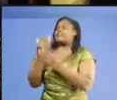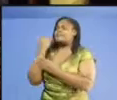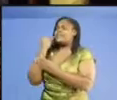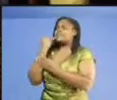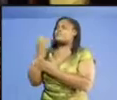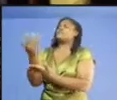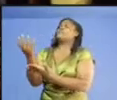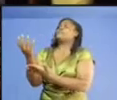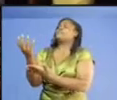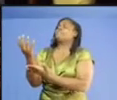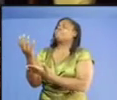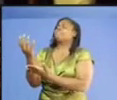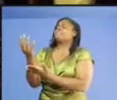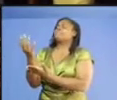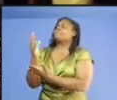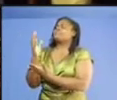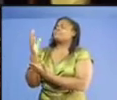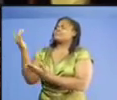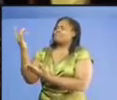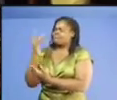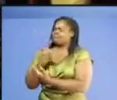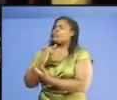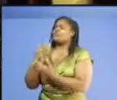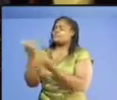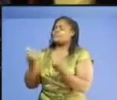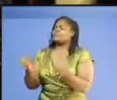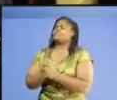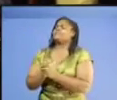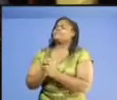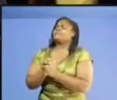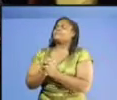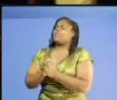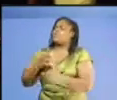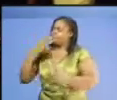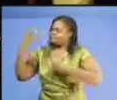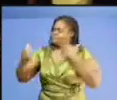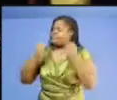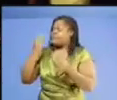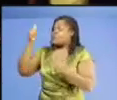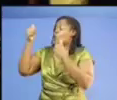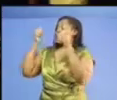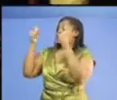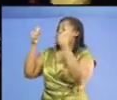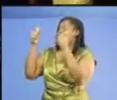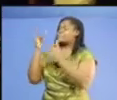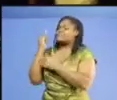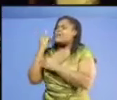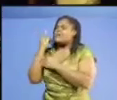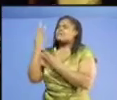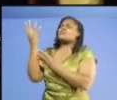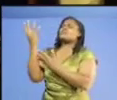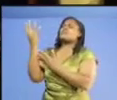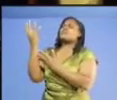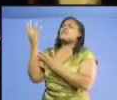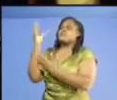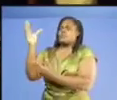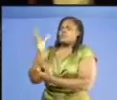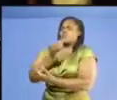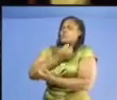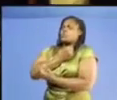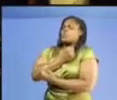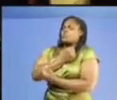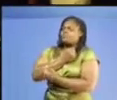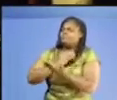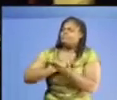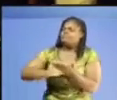speak to us today, we would testify of your goodness. If you would convict our hearts of